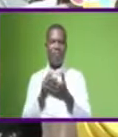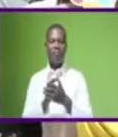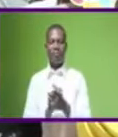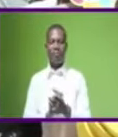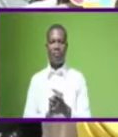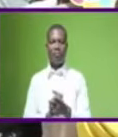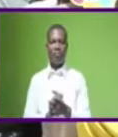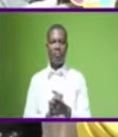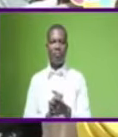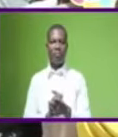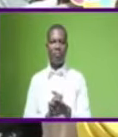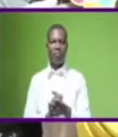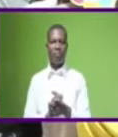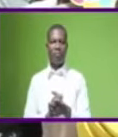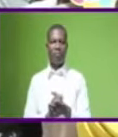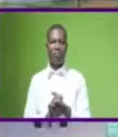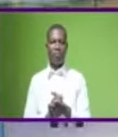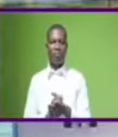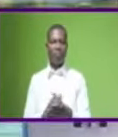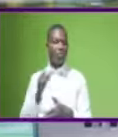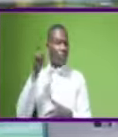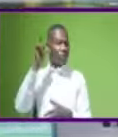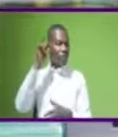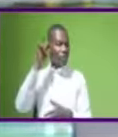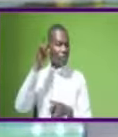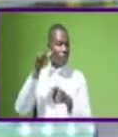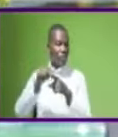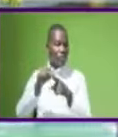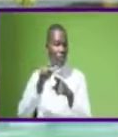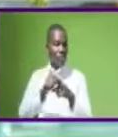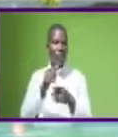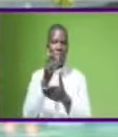came into the limelight,